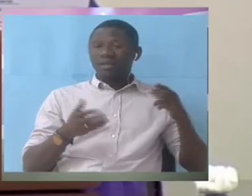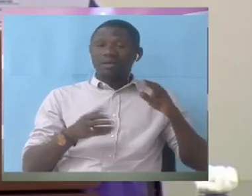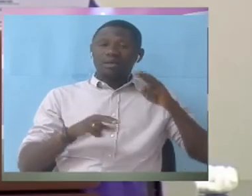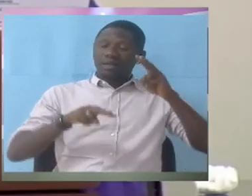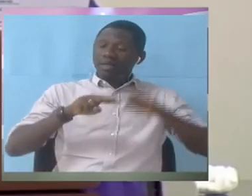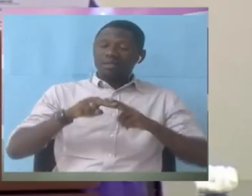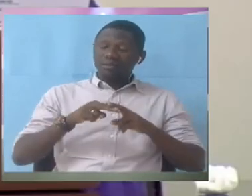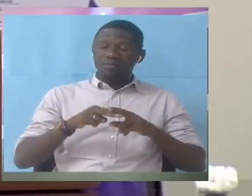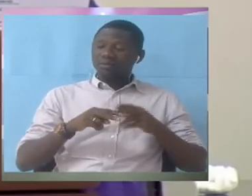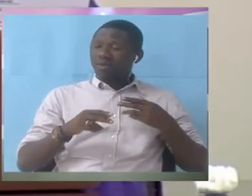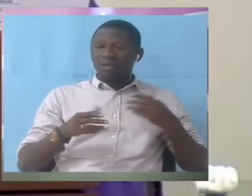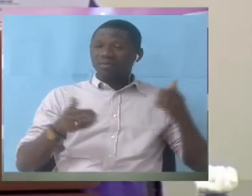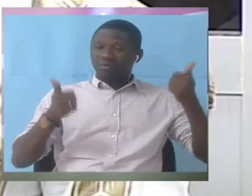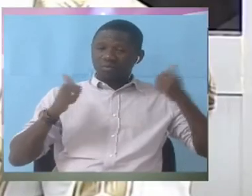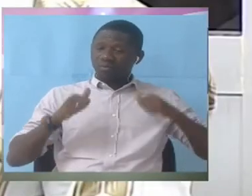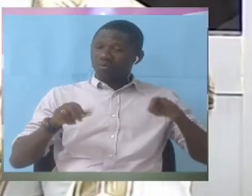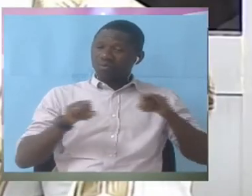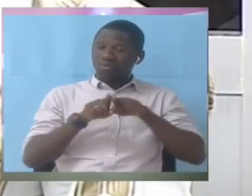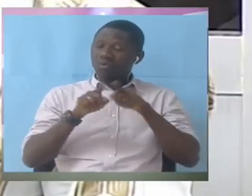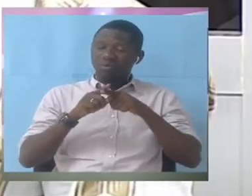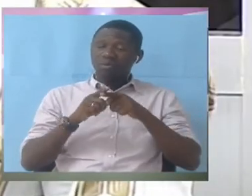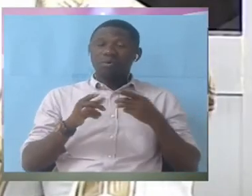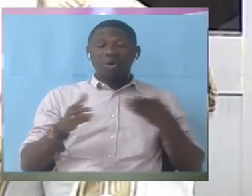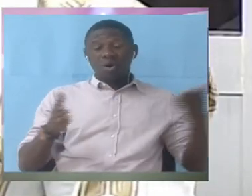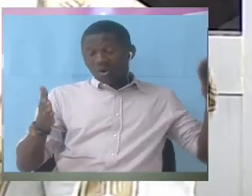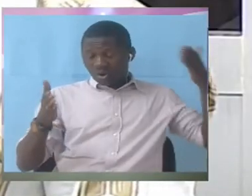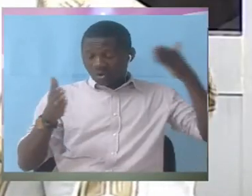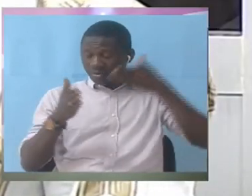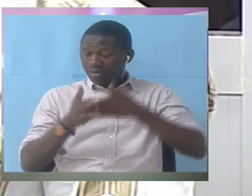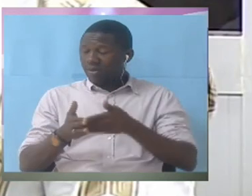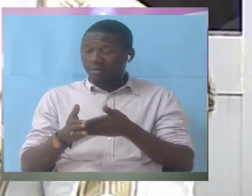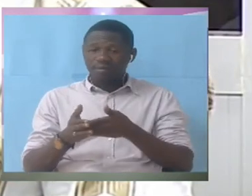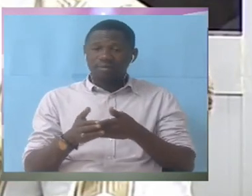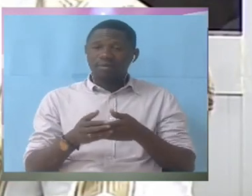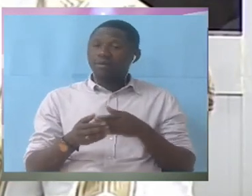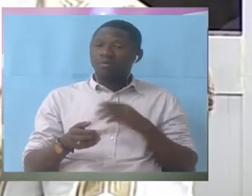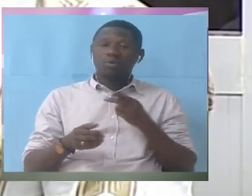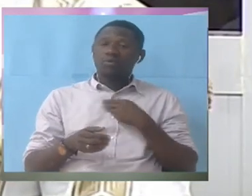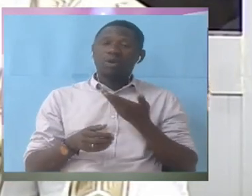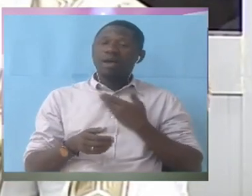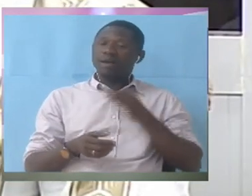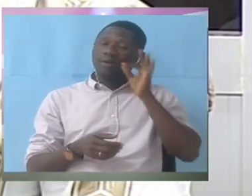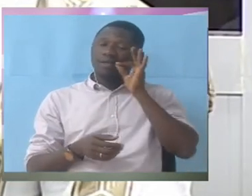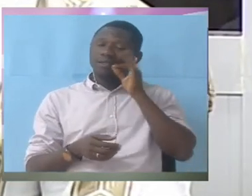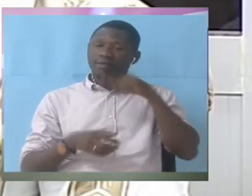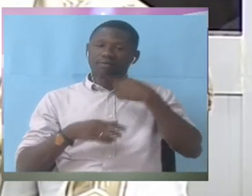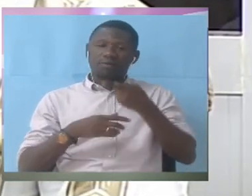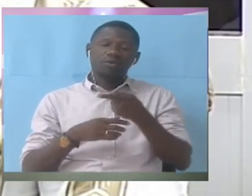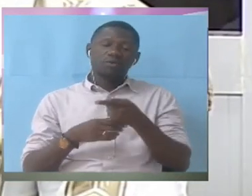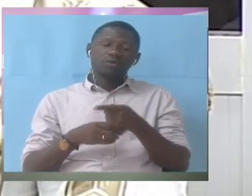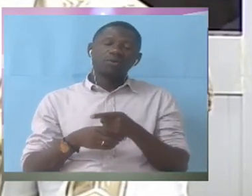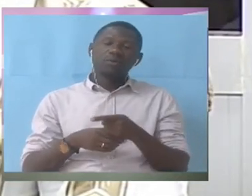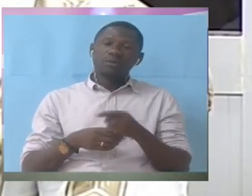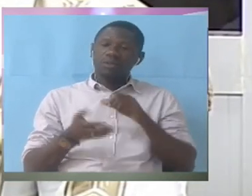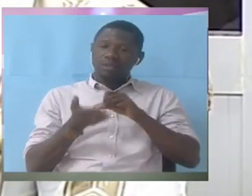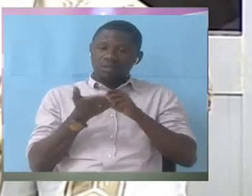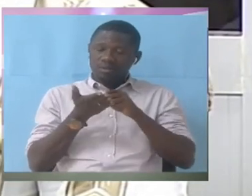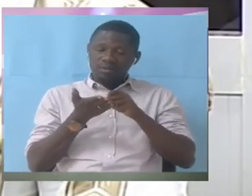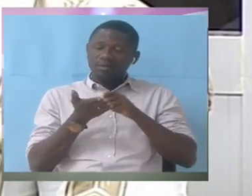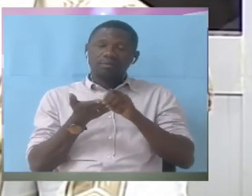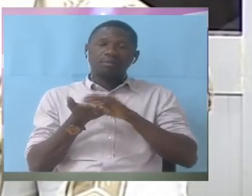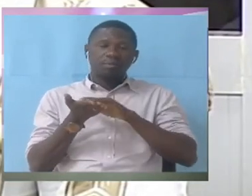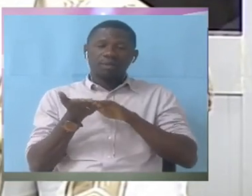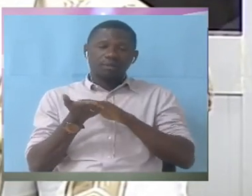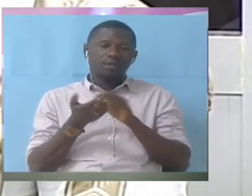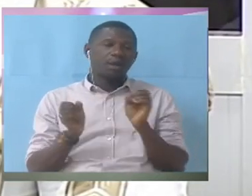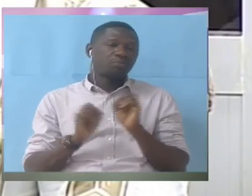and maybe one day we'll get an answer. HIV, we still don't have one. Mo ñun la bam ñowé ba légui mo ñun la xejna nak dina ami jamono